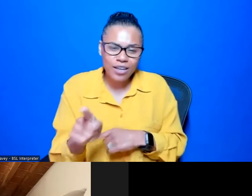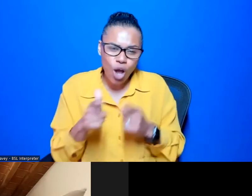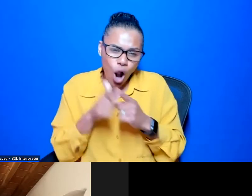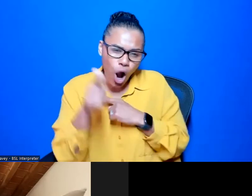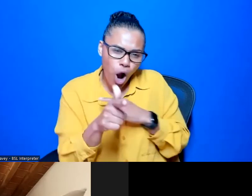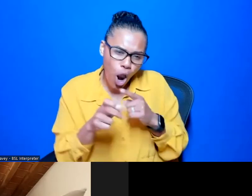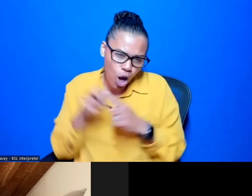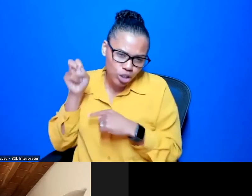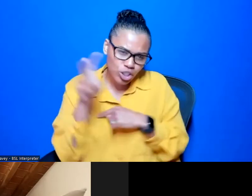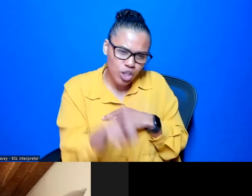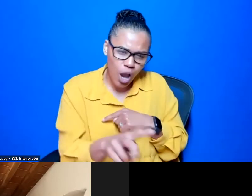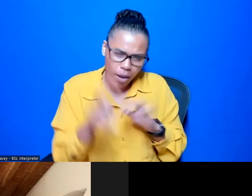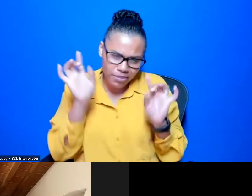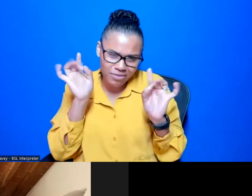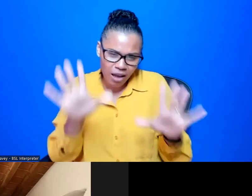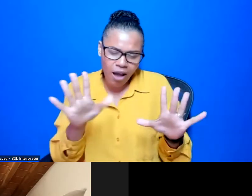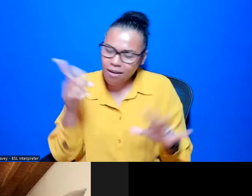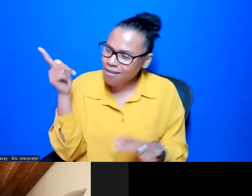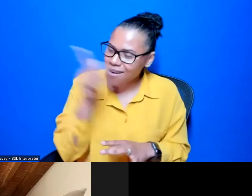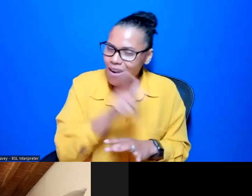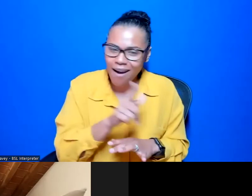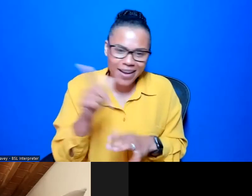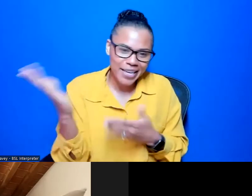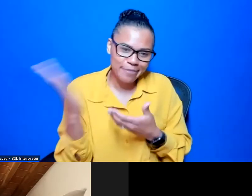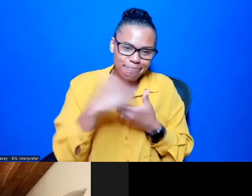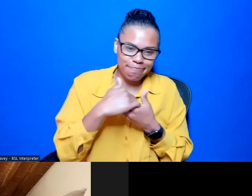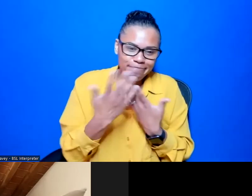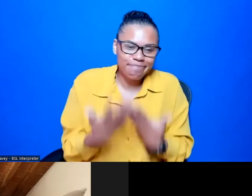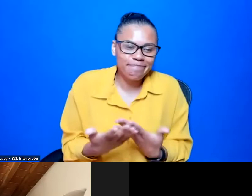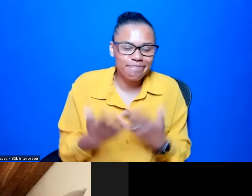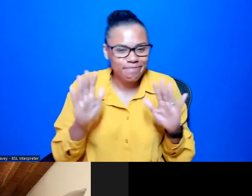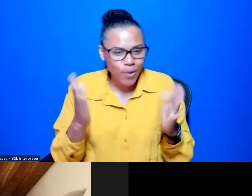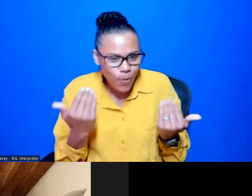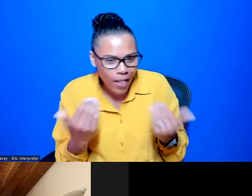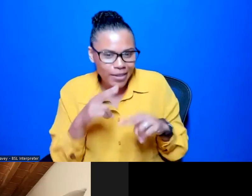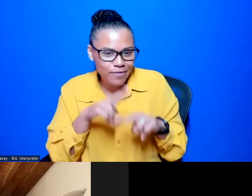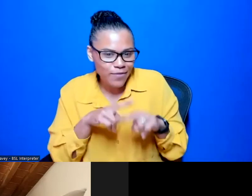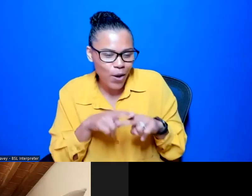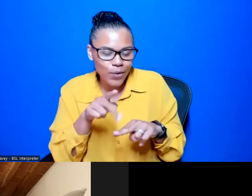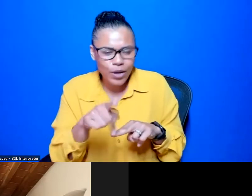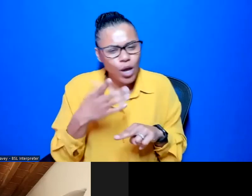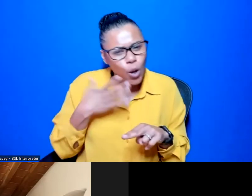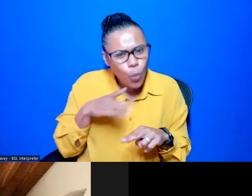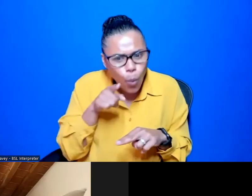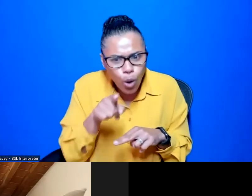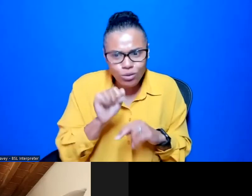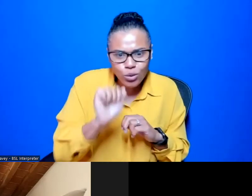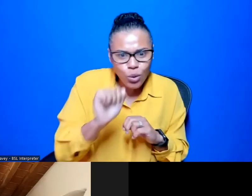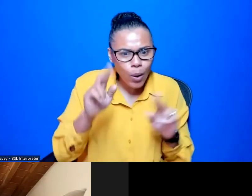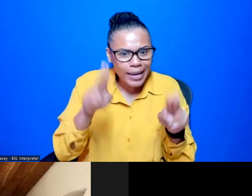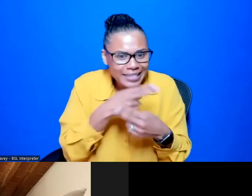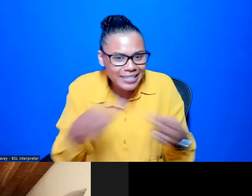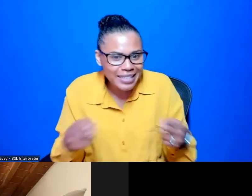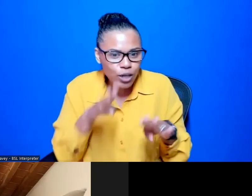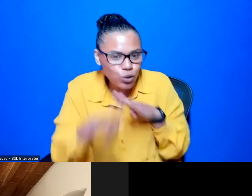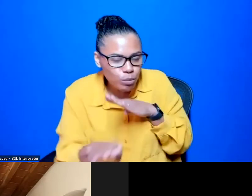are very, very lucky to have you. So welcome, Fiona. We want to hear all about your work in terms of international sports and the leadership roles